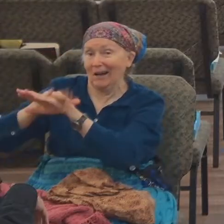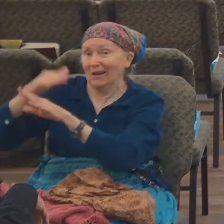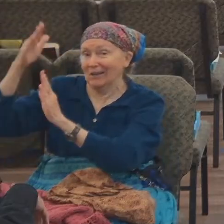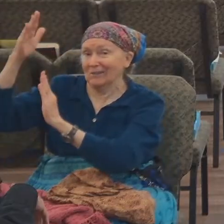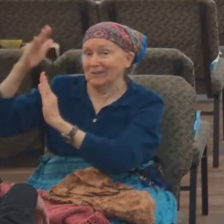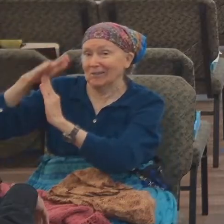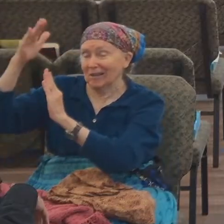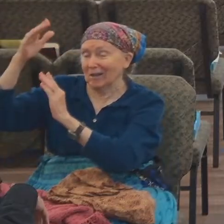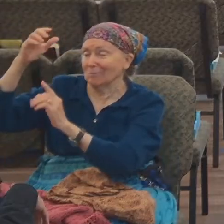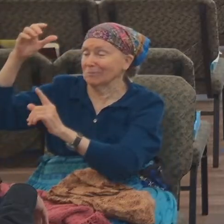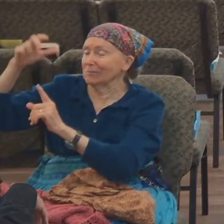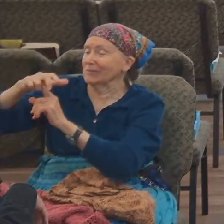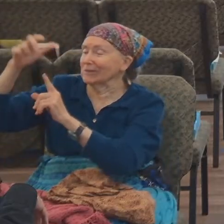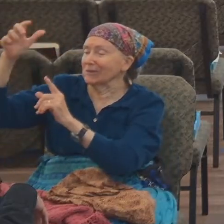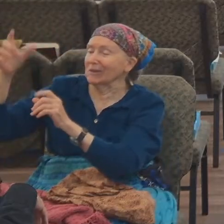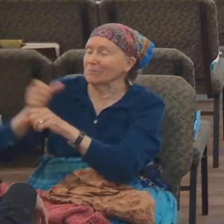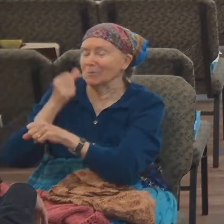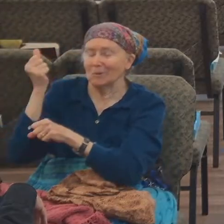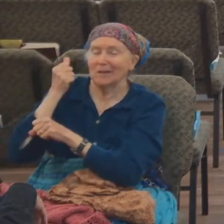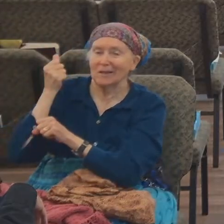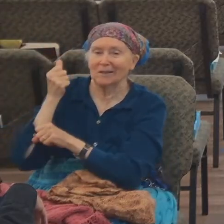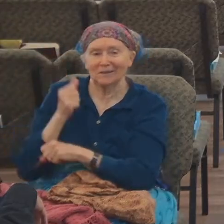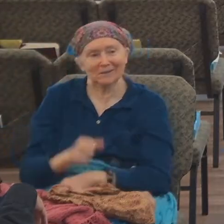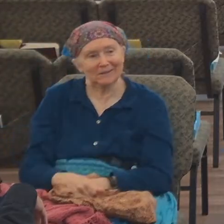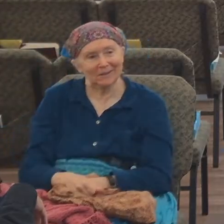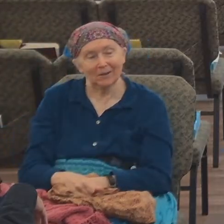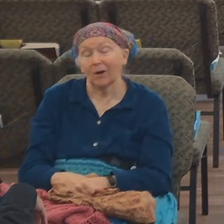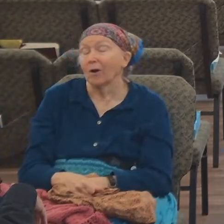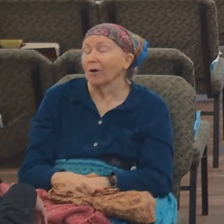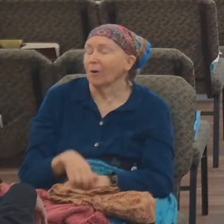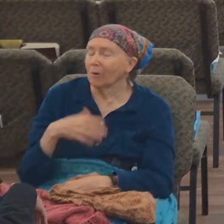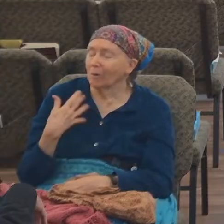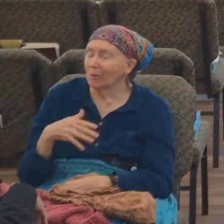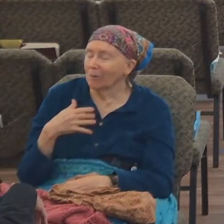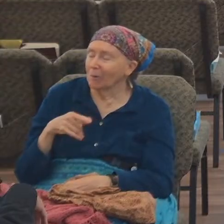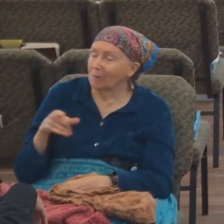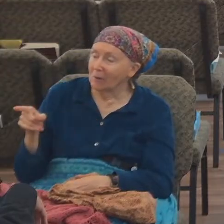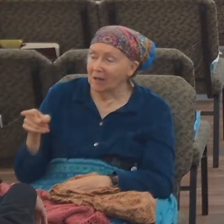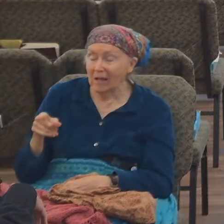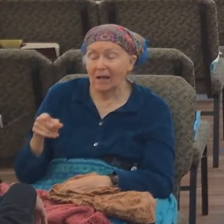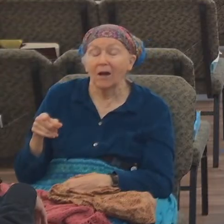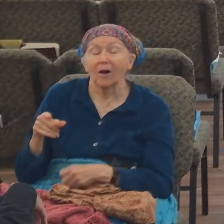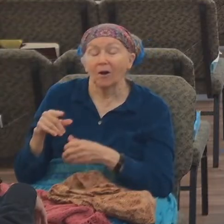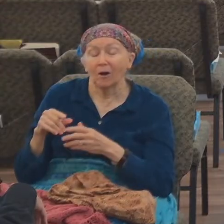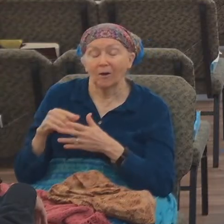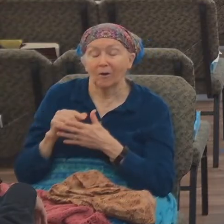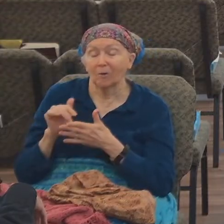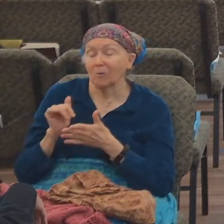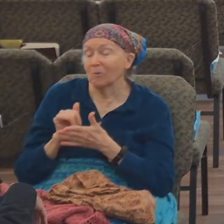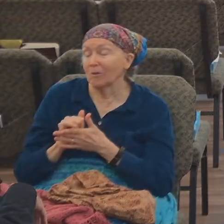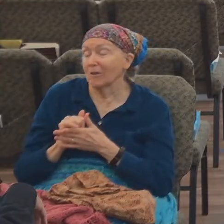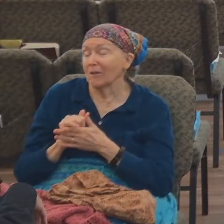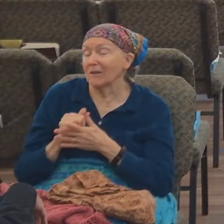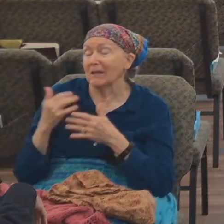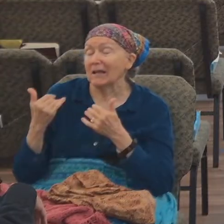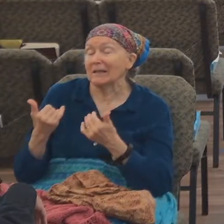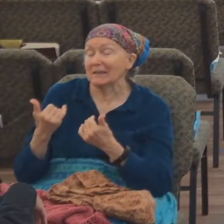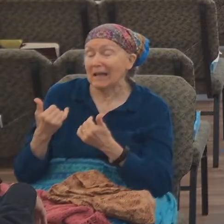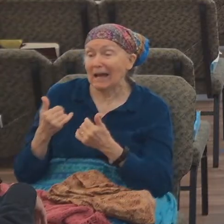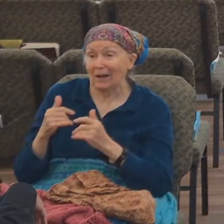won. Oh, how blessed it must be them, right? They are among the chosen